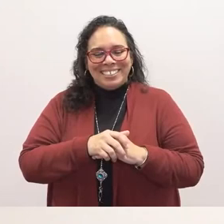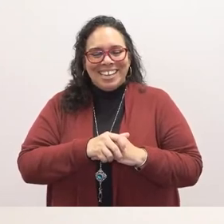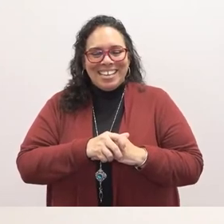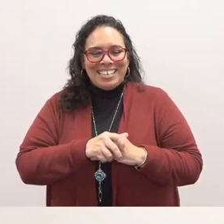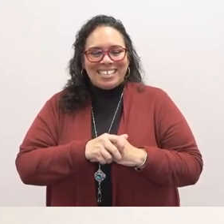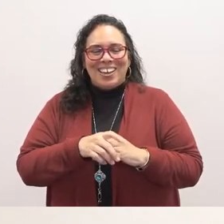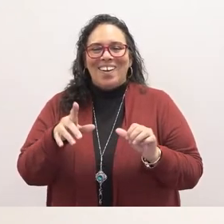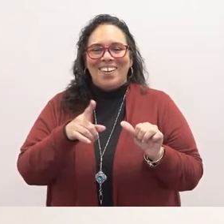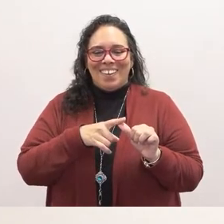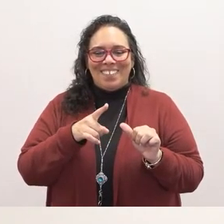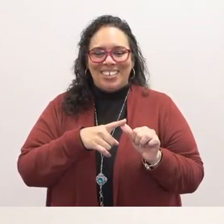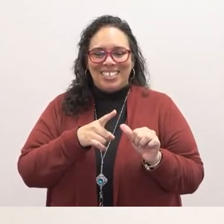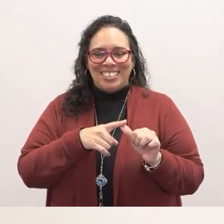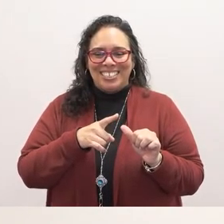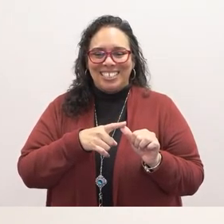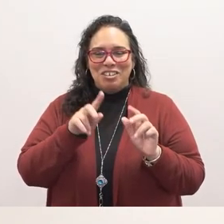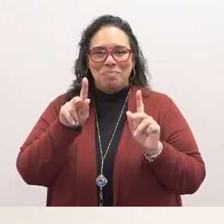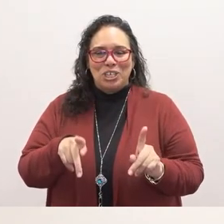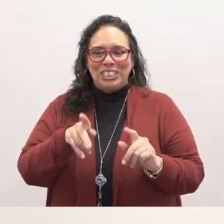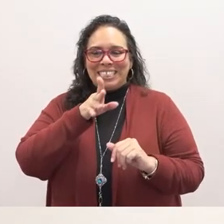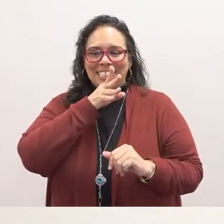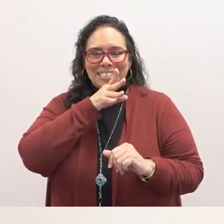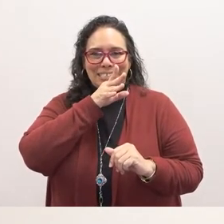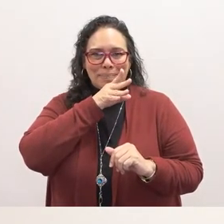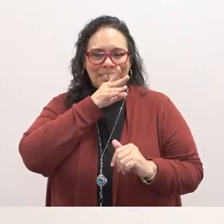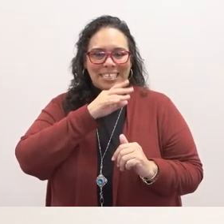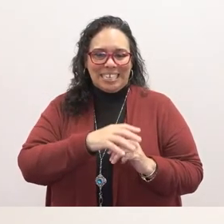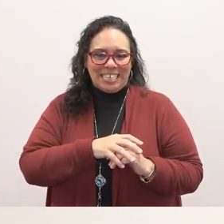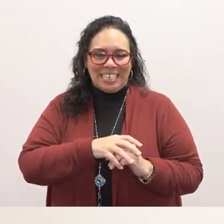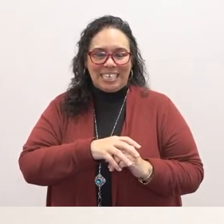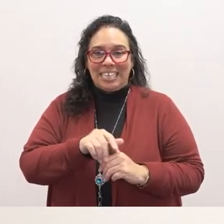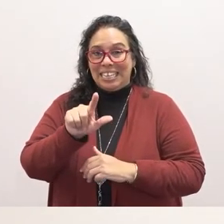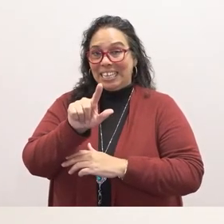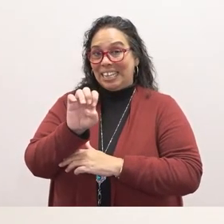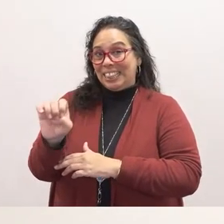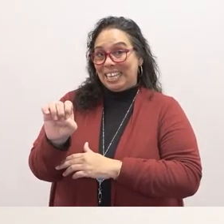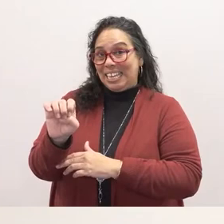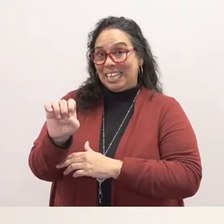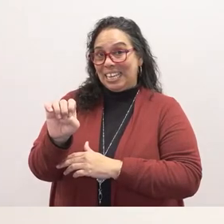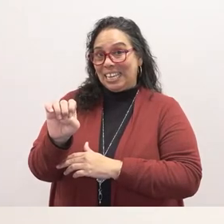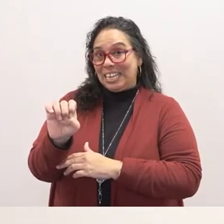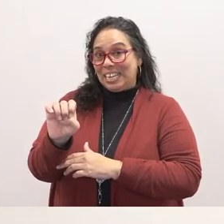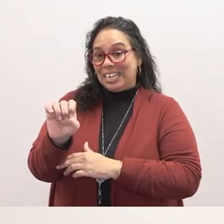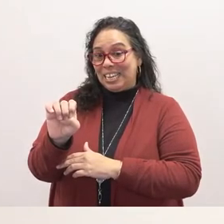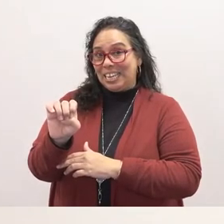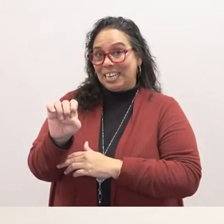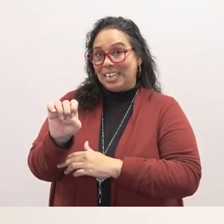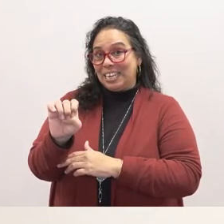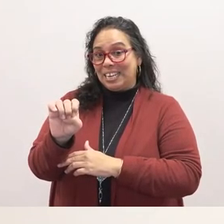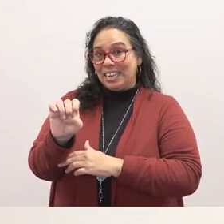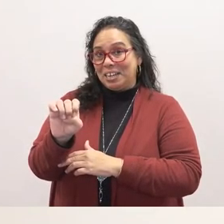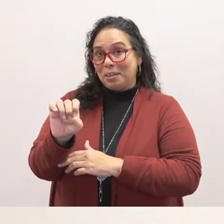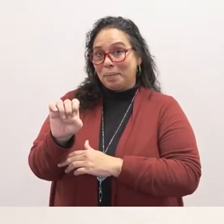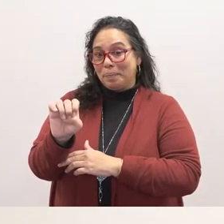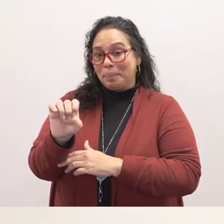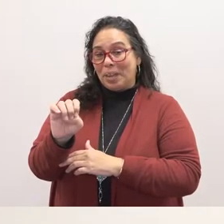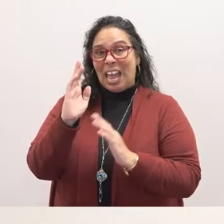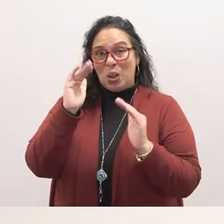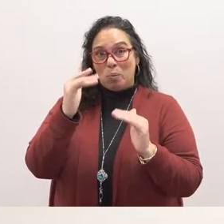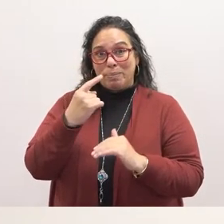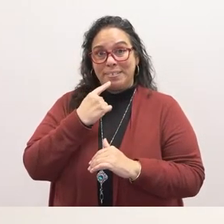so our first person to speak is Lee O'Day. Is it Lee O'Day? I hope